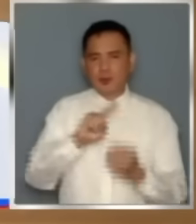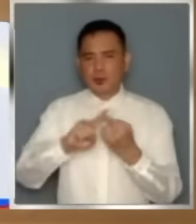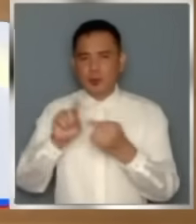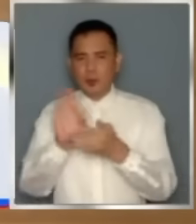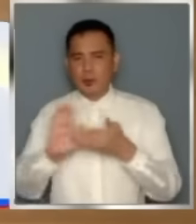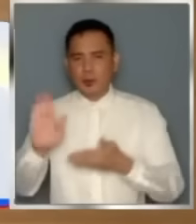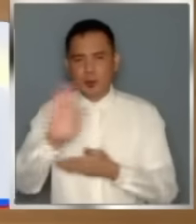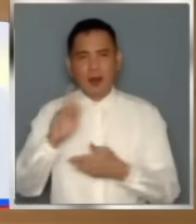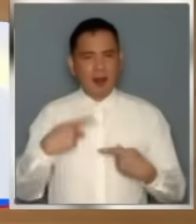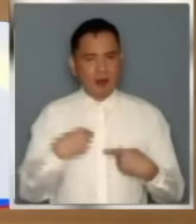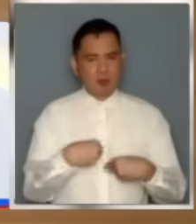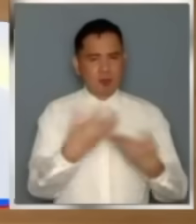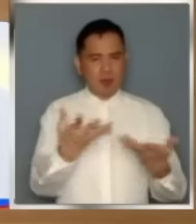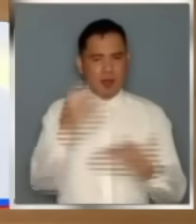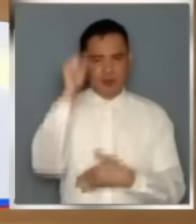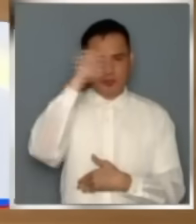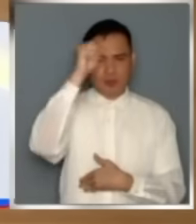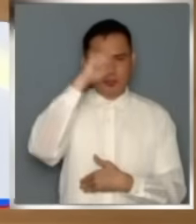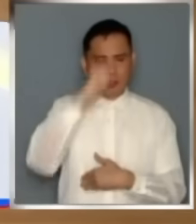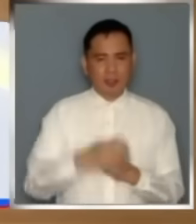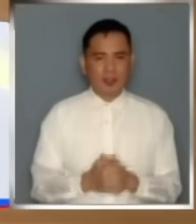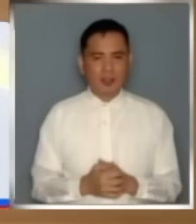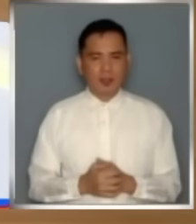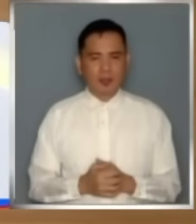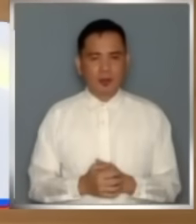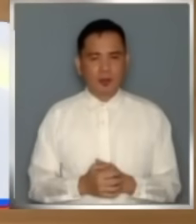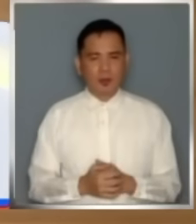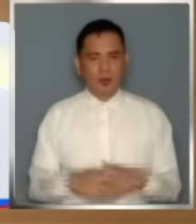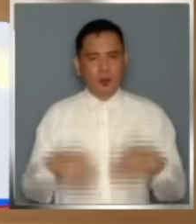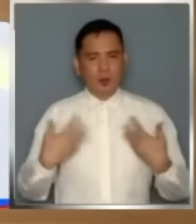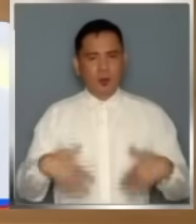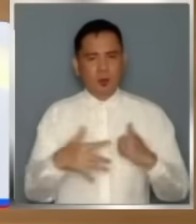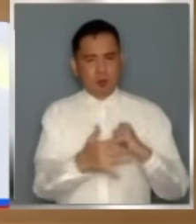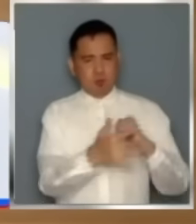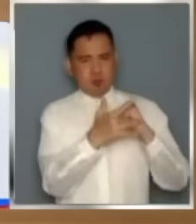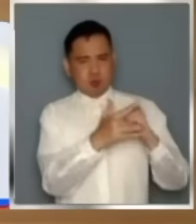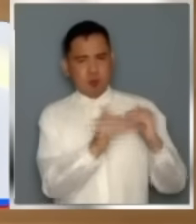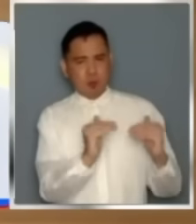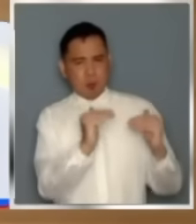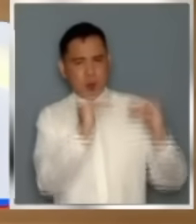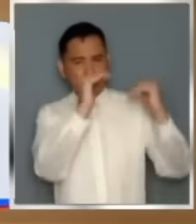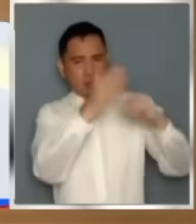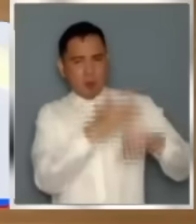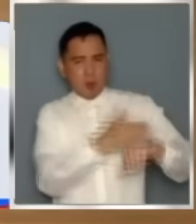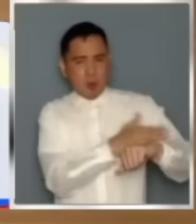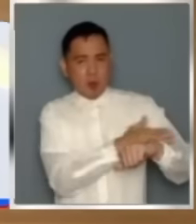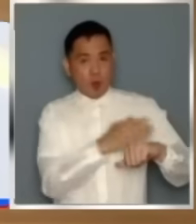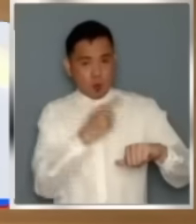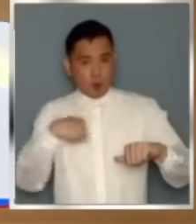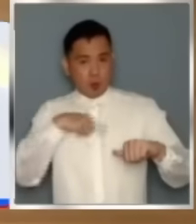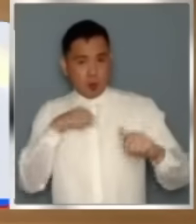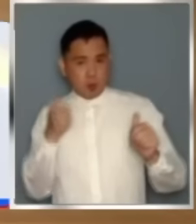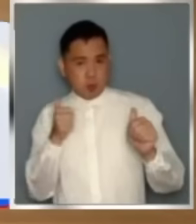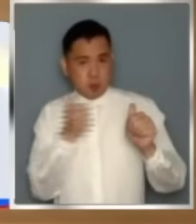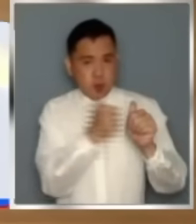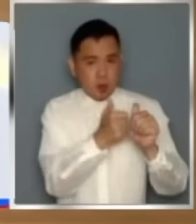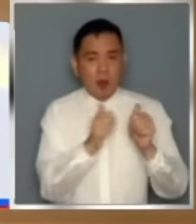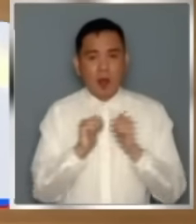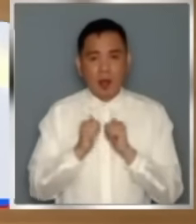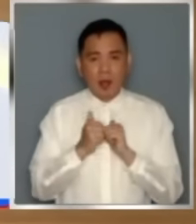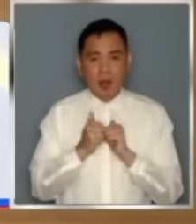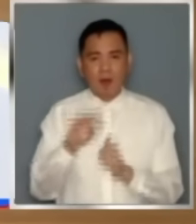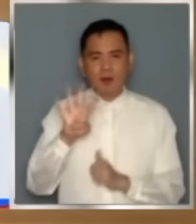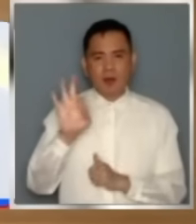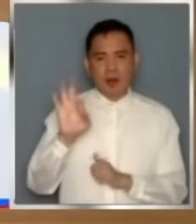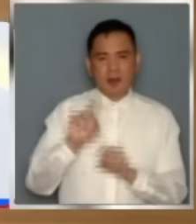To address the challenge of staying at the cutting edge of technology, 44 renowned Filipino scientists in diverse areas